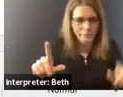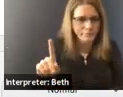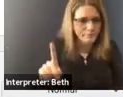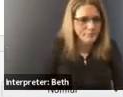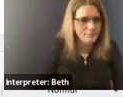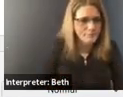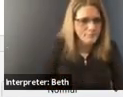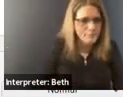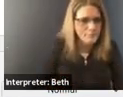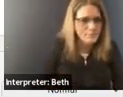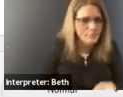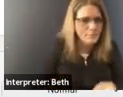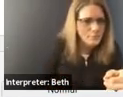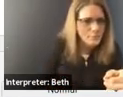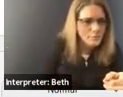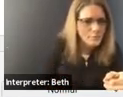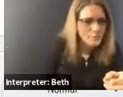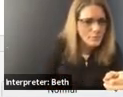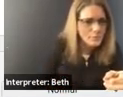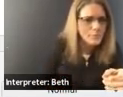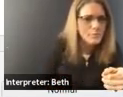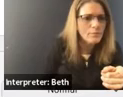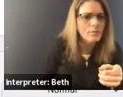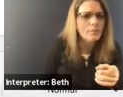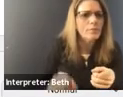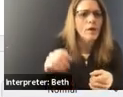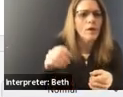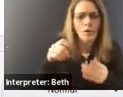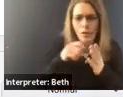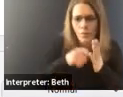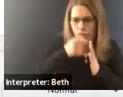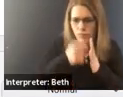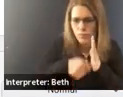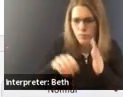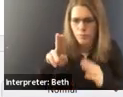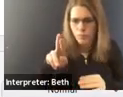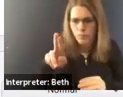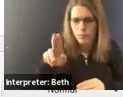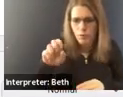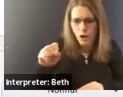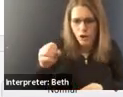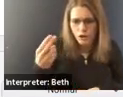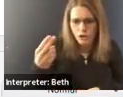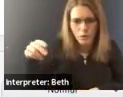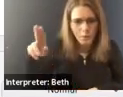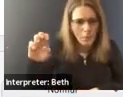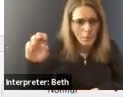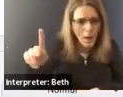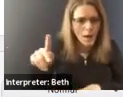Turn the brush puck on, the color puck on, and where's my brush palette?